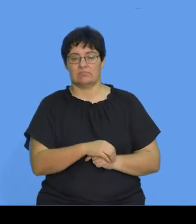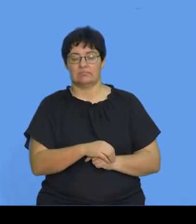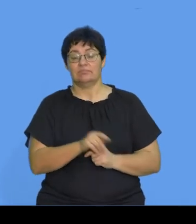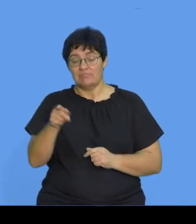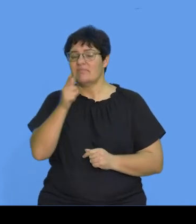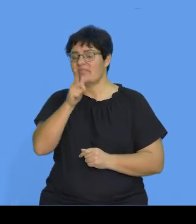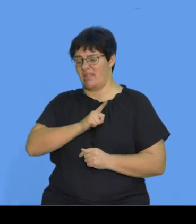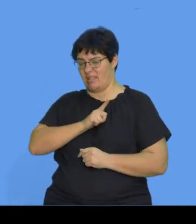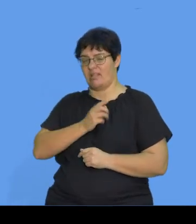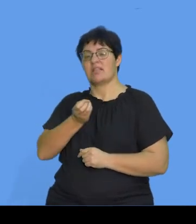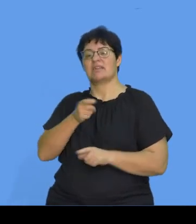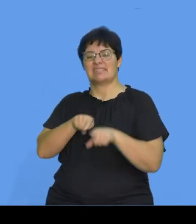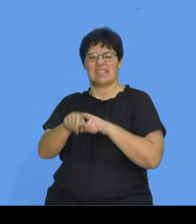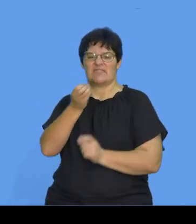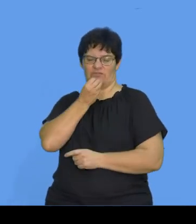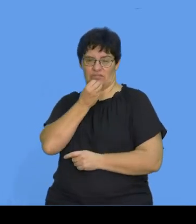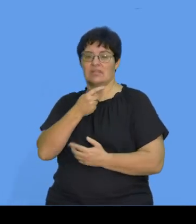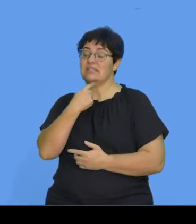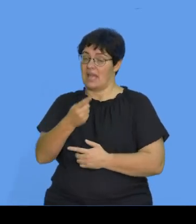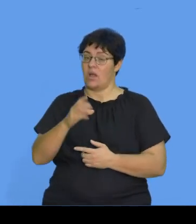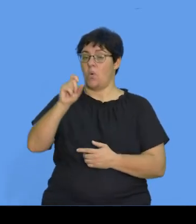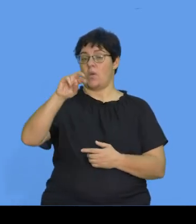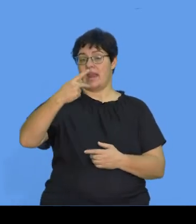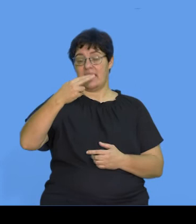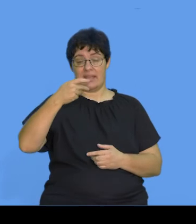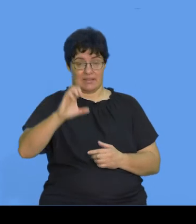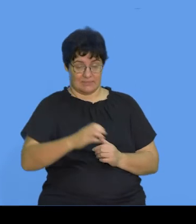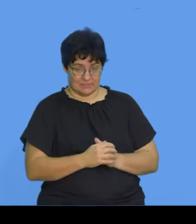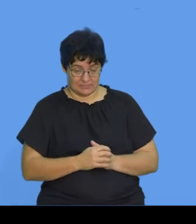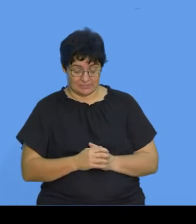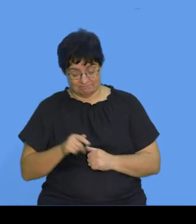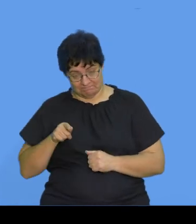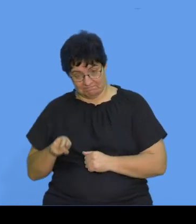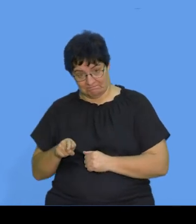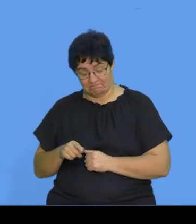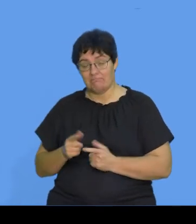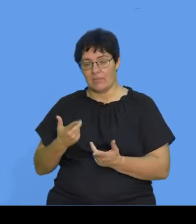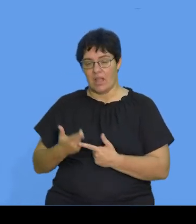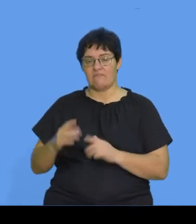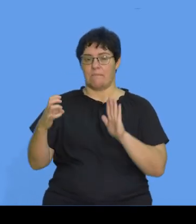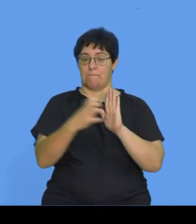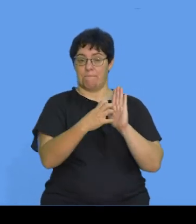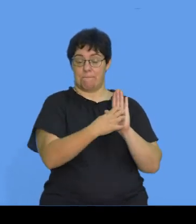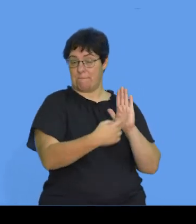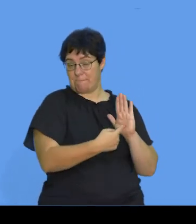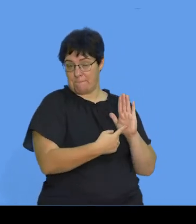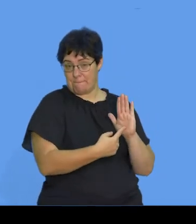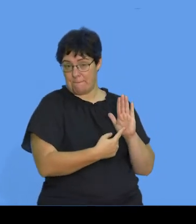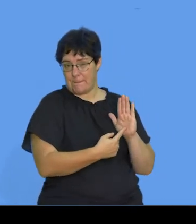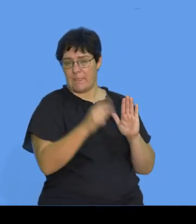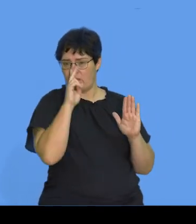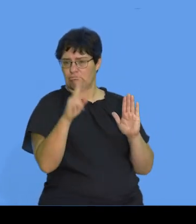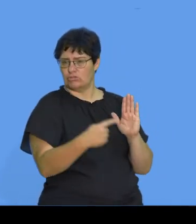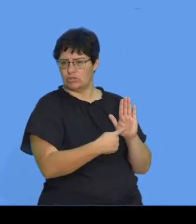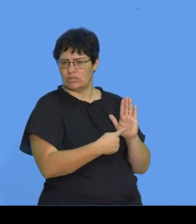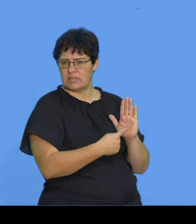food test, and it tells you that it's an organic compound, all right? So here we've got a picture. Now, if